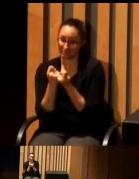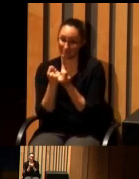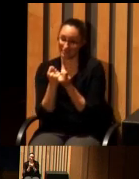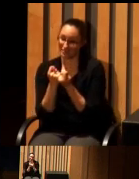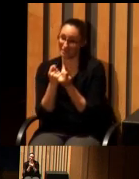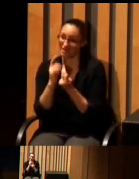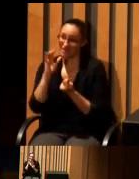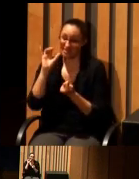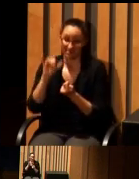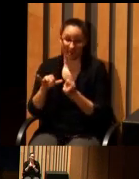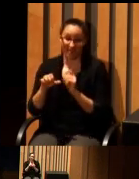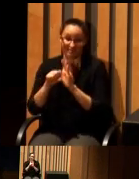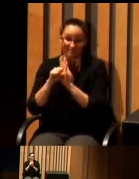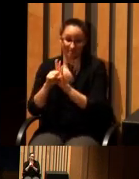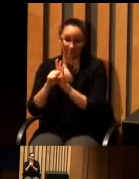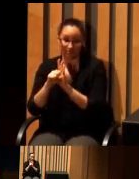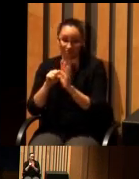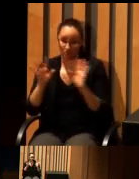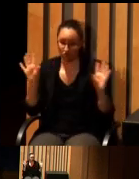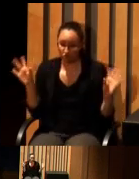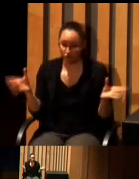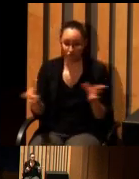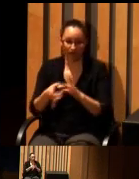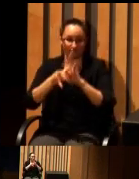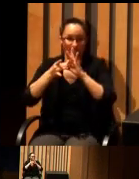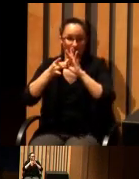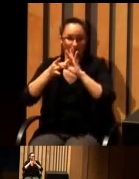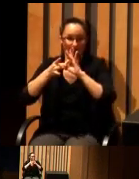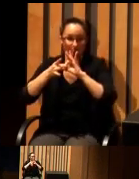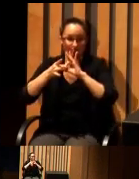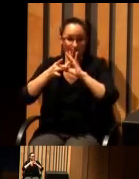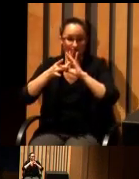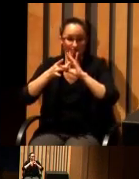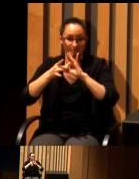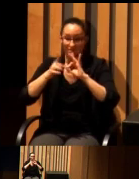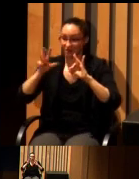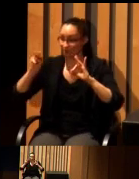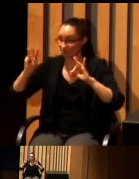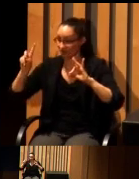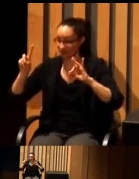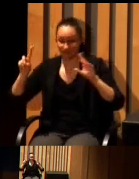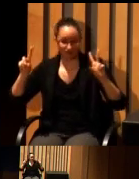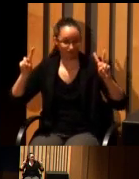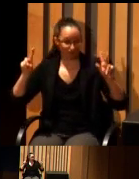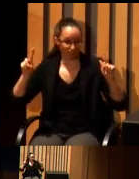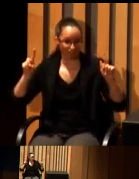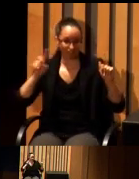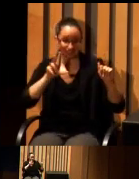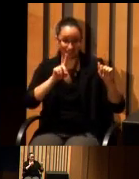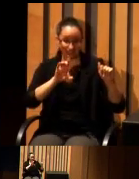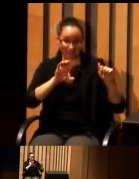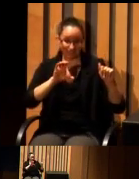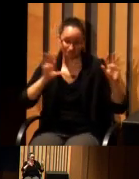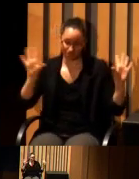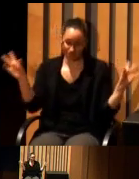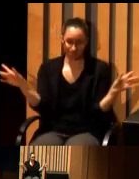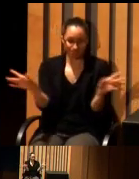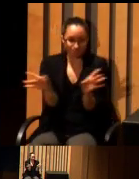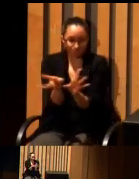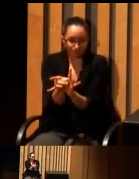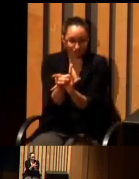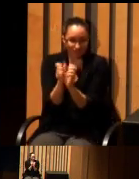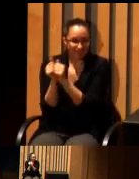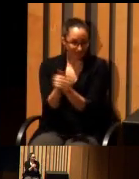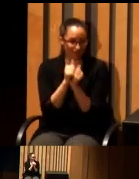the Washington and the adjoining Maryland and Virginia suburbs. I well remember